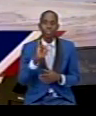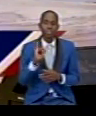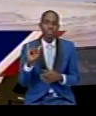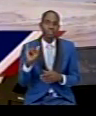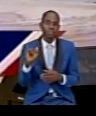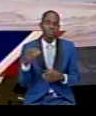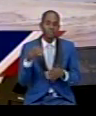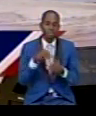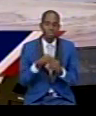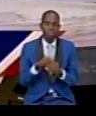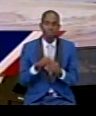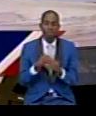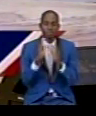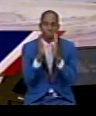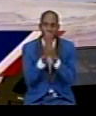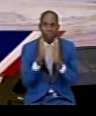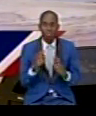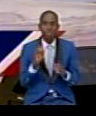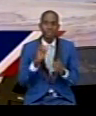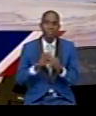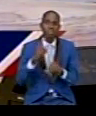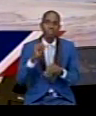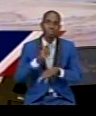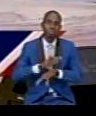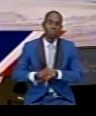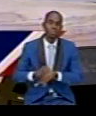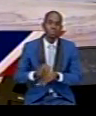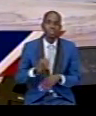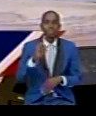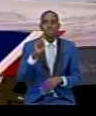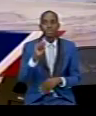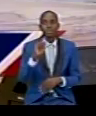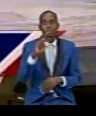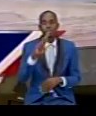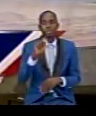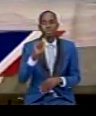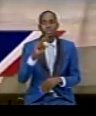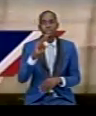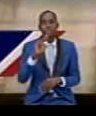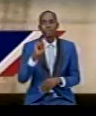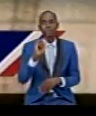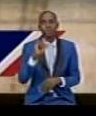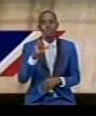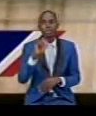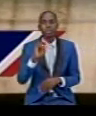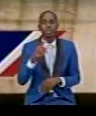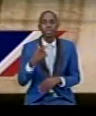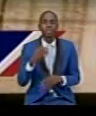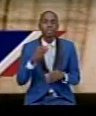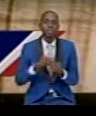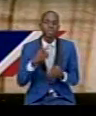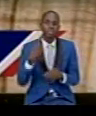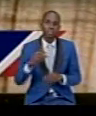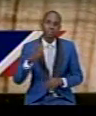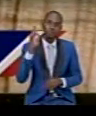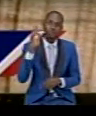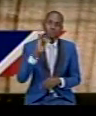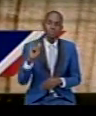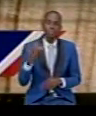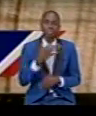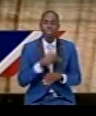traveling in Ministry traveling again traveling in the preaching and teaching of the world